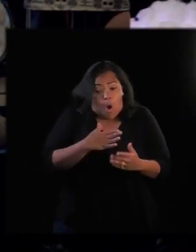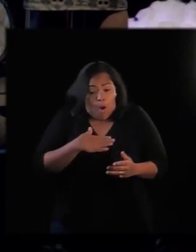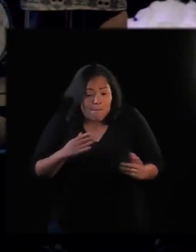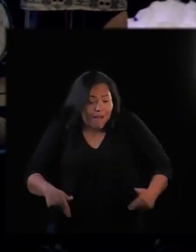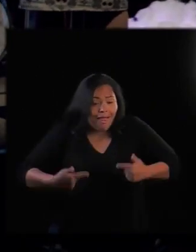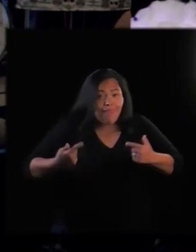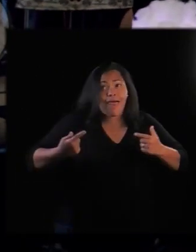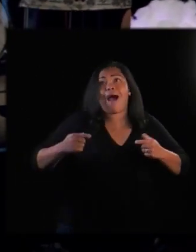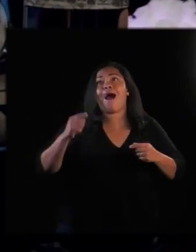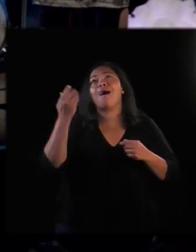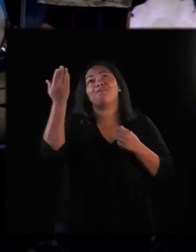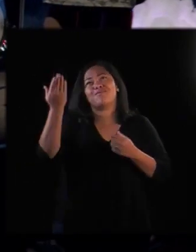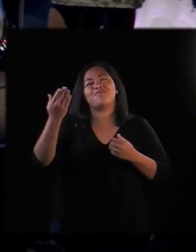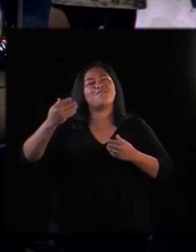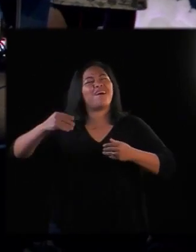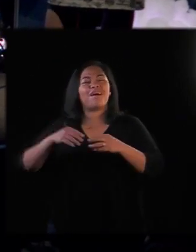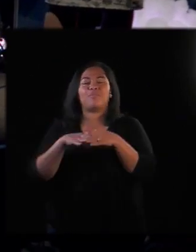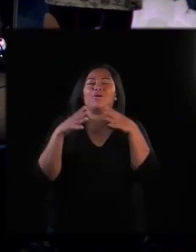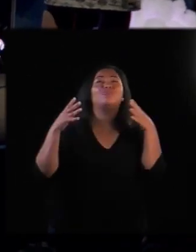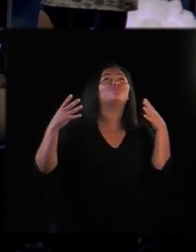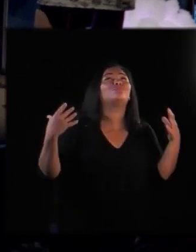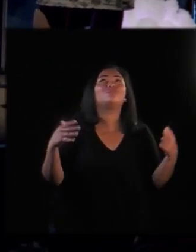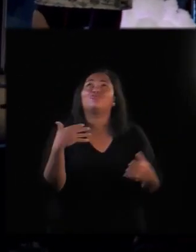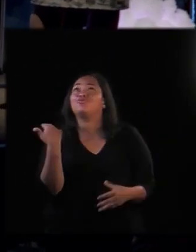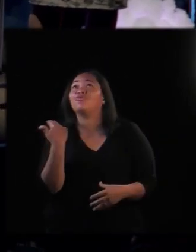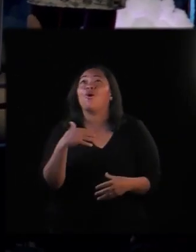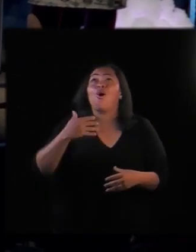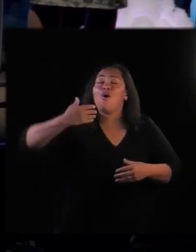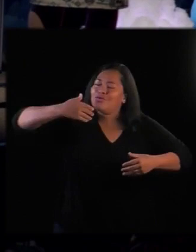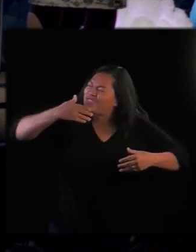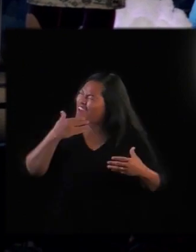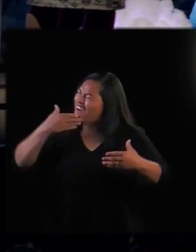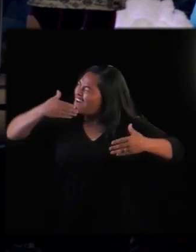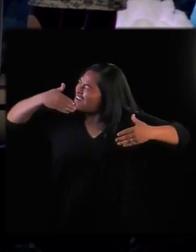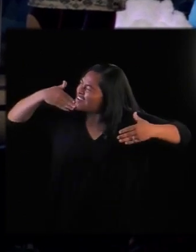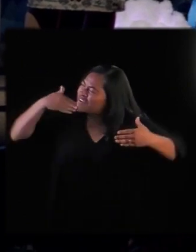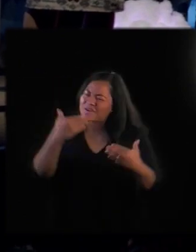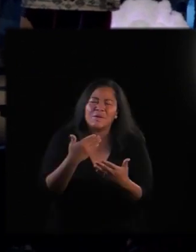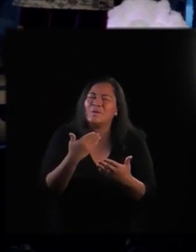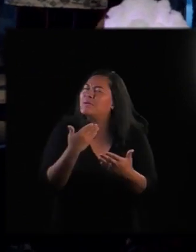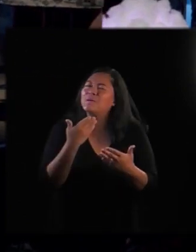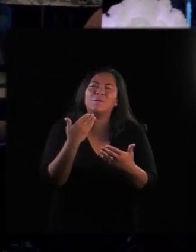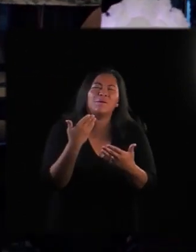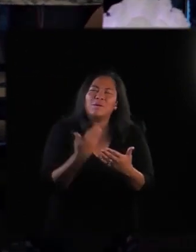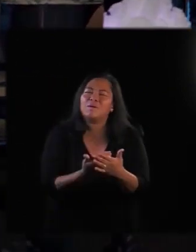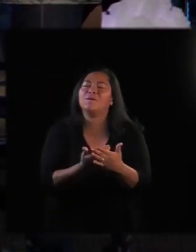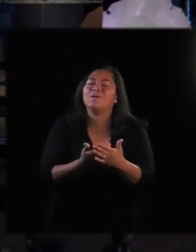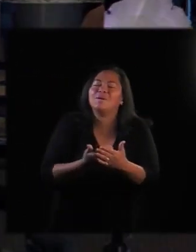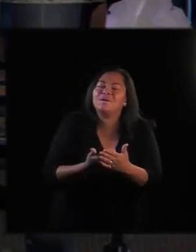faithful. And all my life you have been so